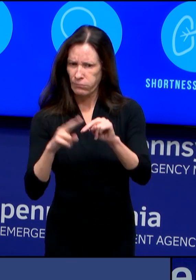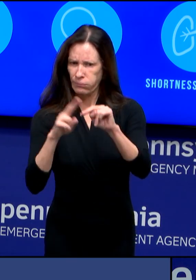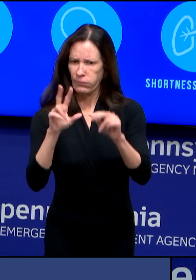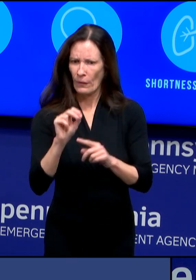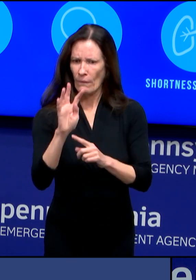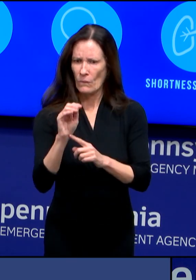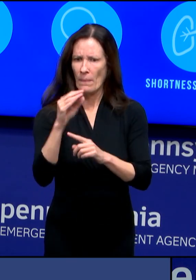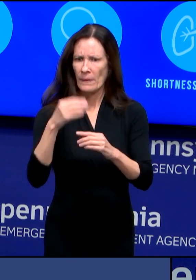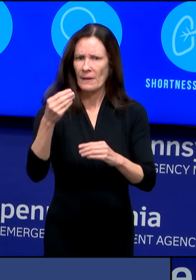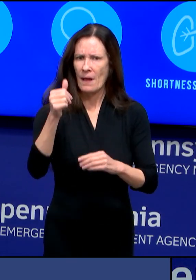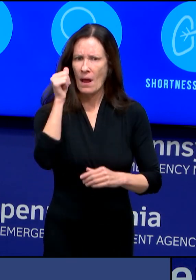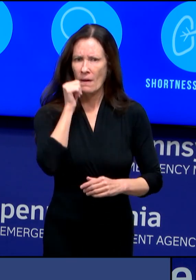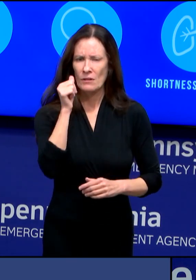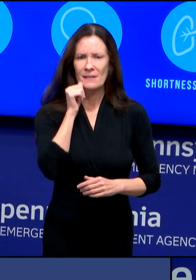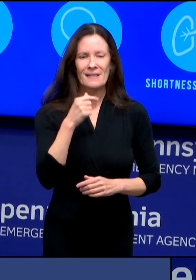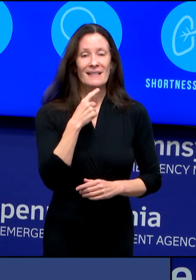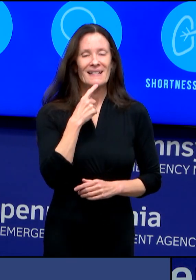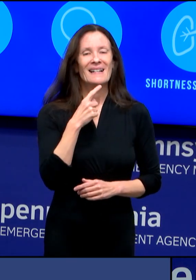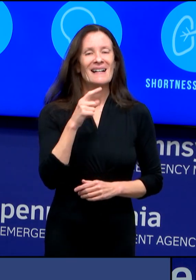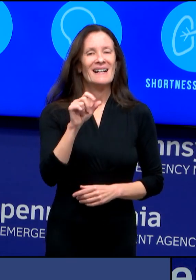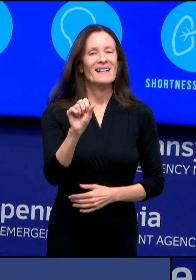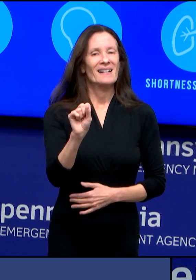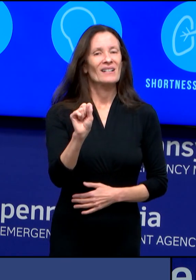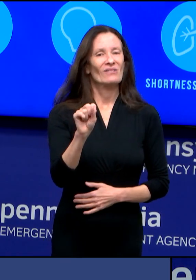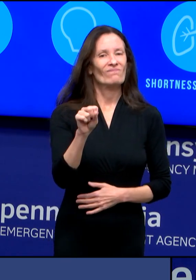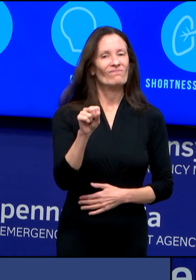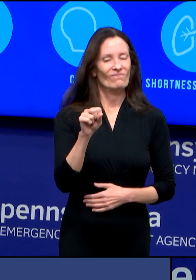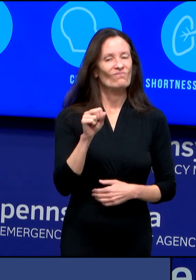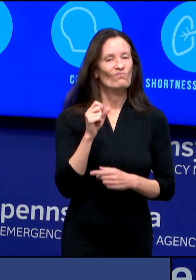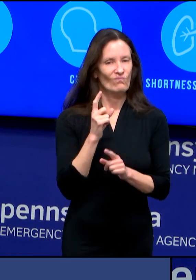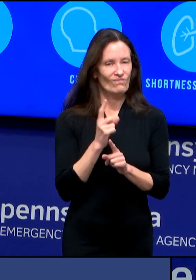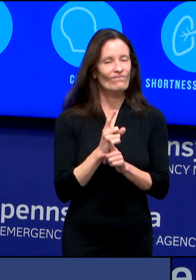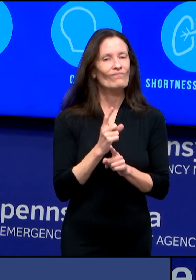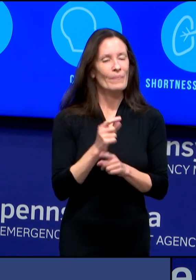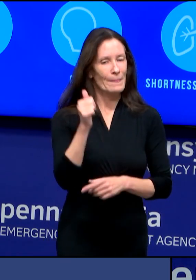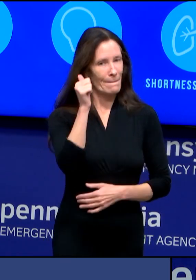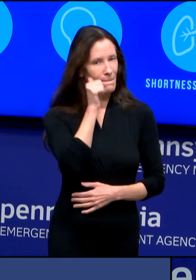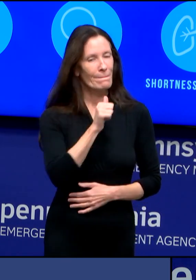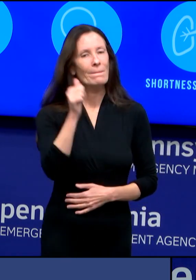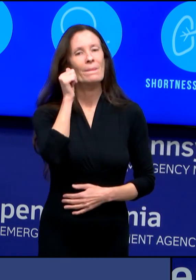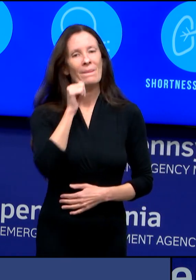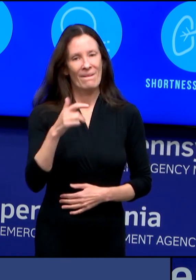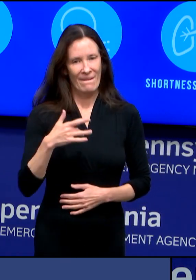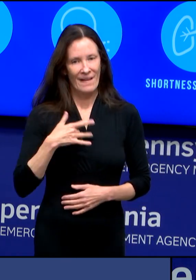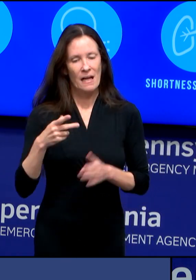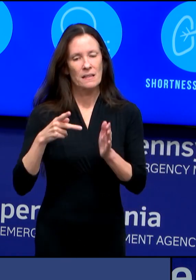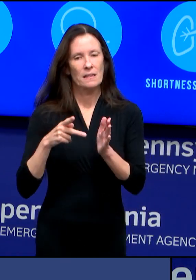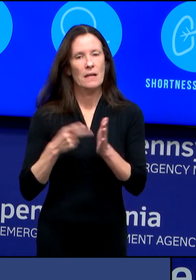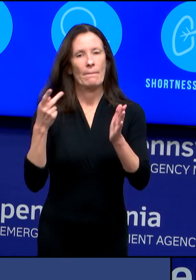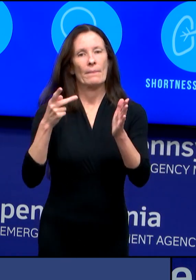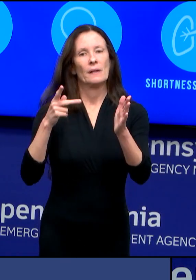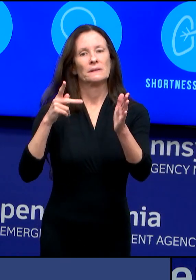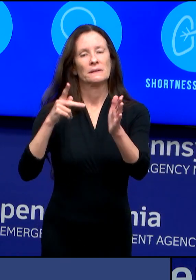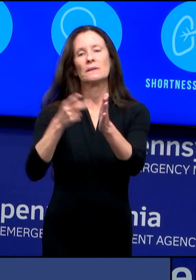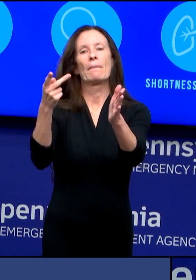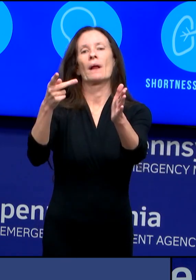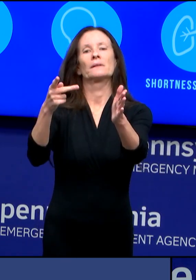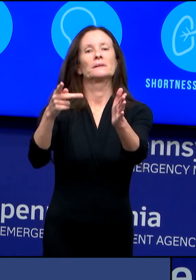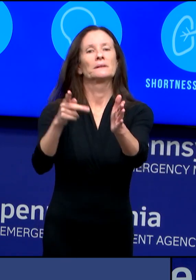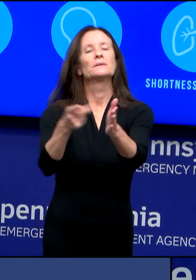we are more than doubling the number of new cases of COVID-19. And so that is